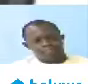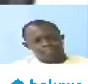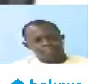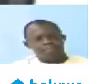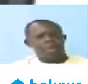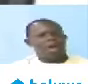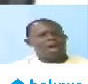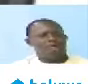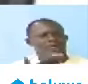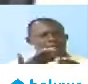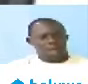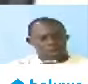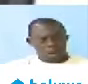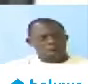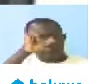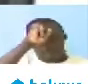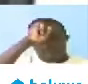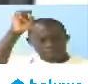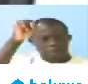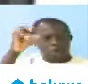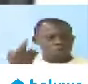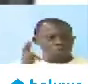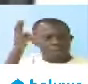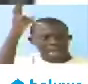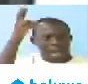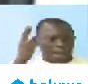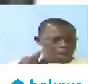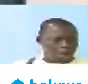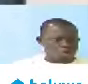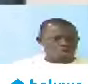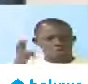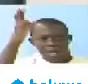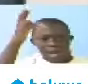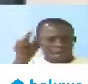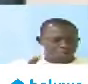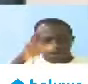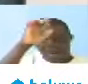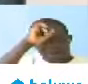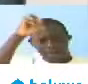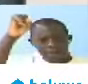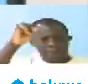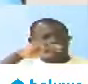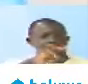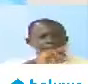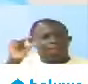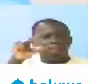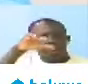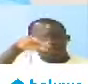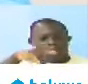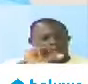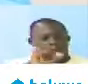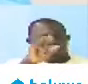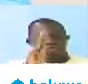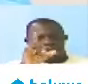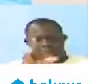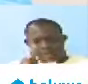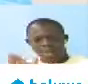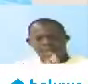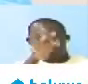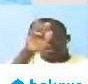Nimperizamembeshin. Plus the present sitting president of Rwanda. You mean Paul Kagame? Paul Kagame. Yes, Paul Kagame.